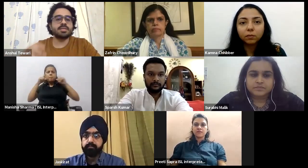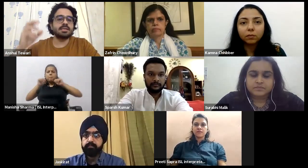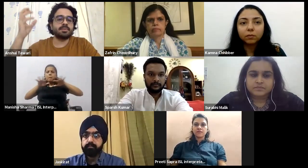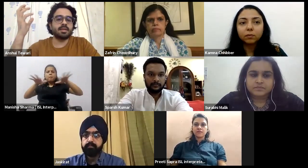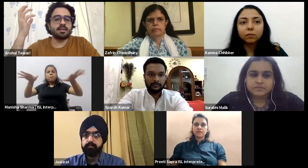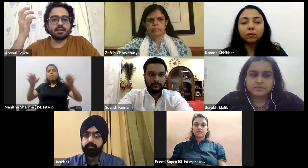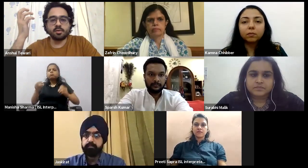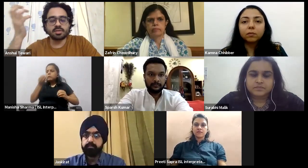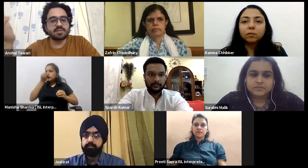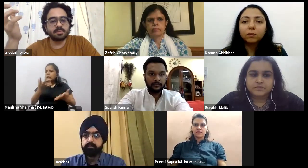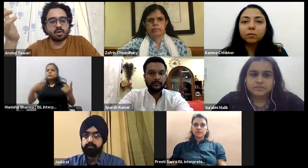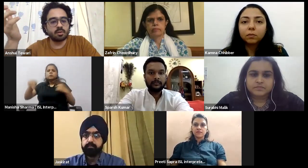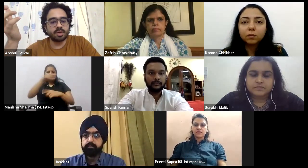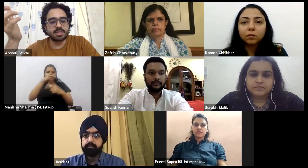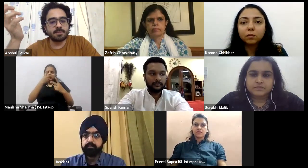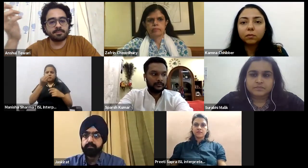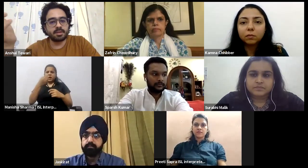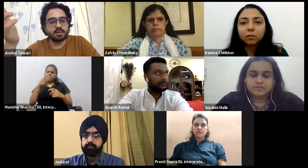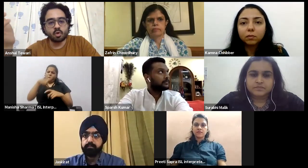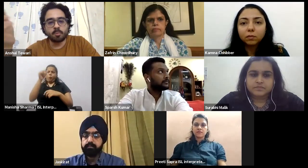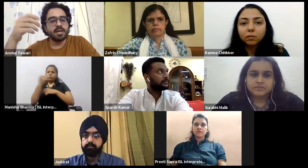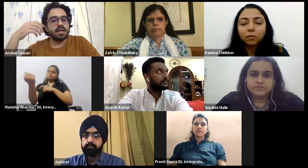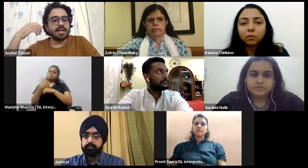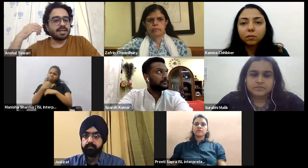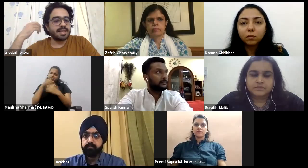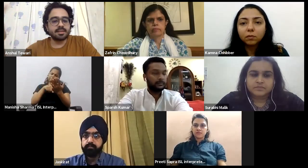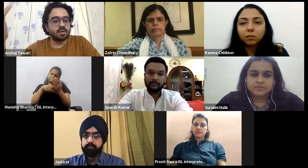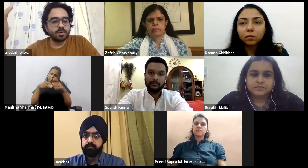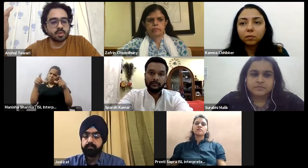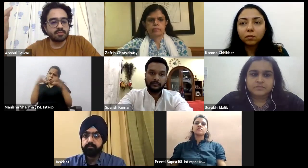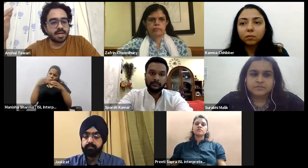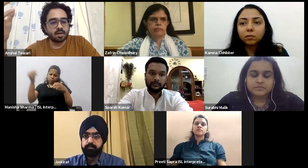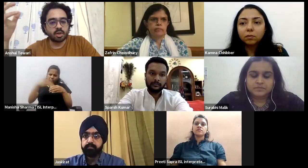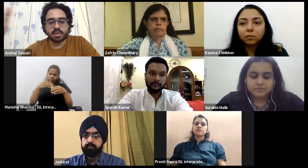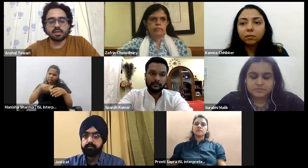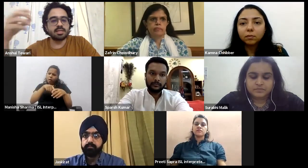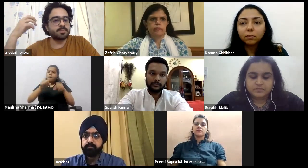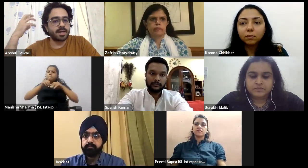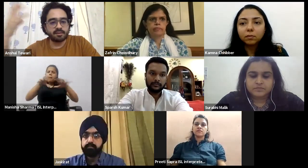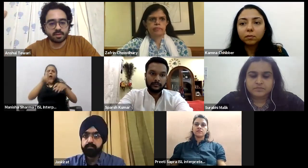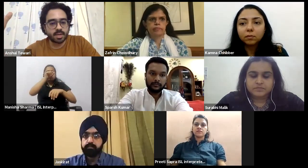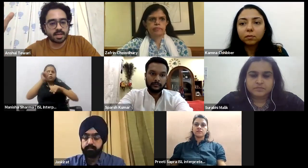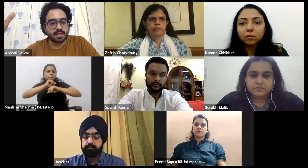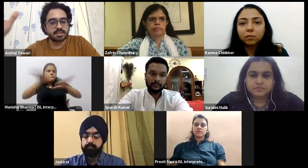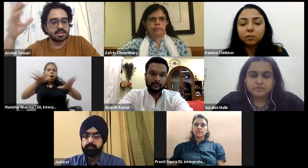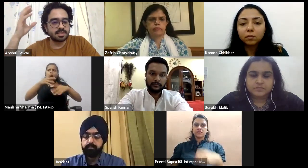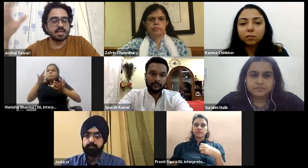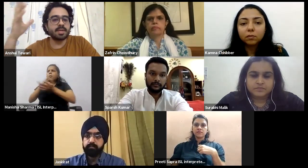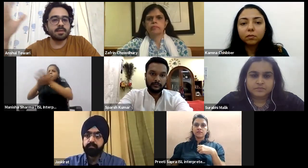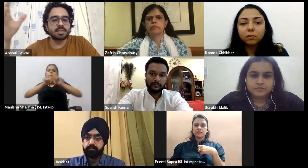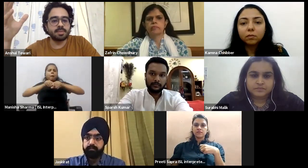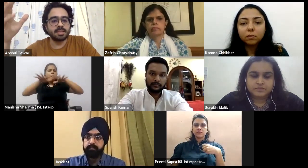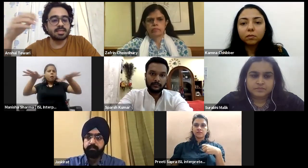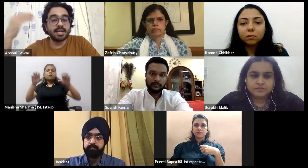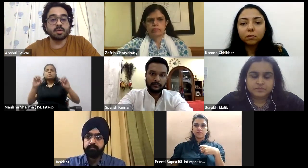like, you see something, you receive something on a WhatsApp group, and the next thing you know, it's going viral on Twitter, it's spread everywhere, and it's really